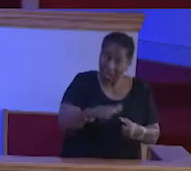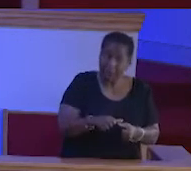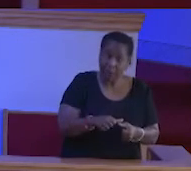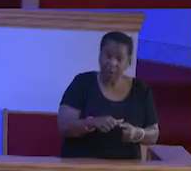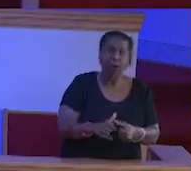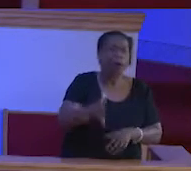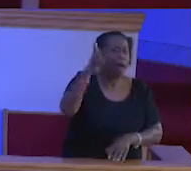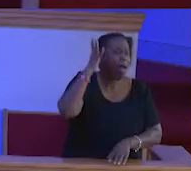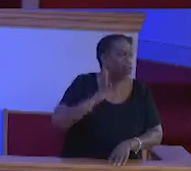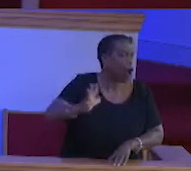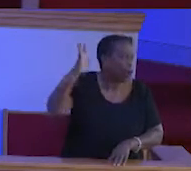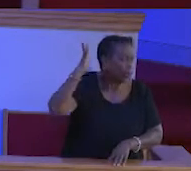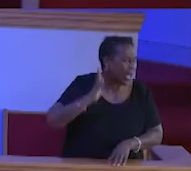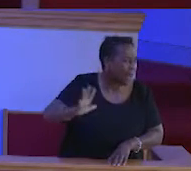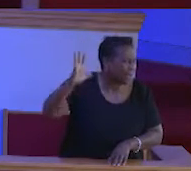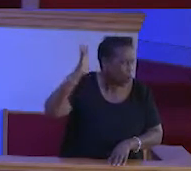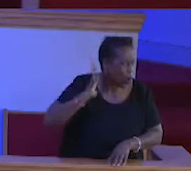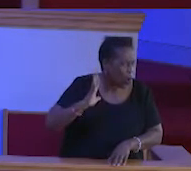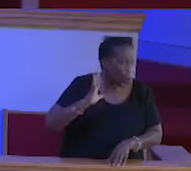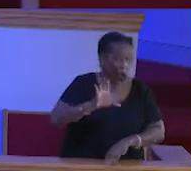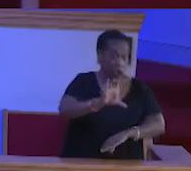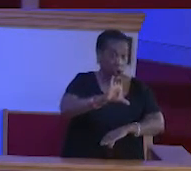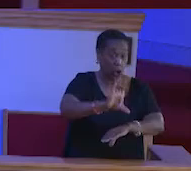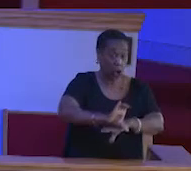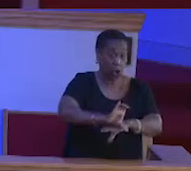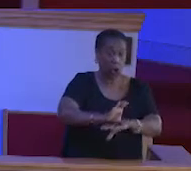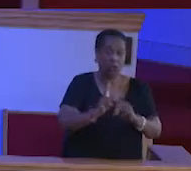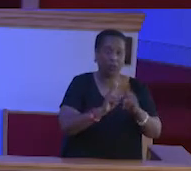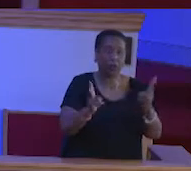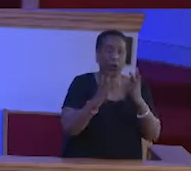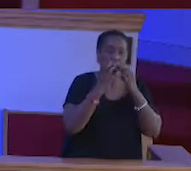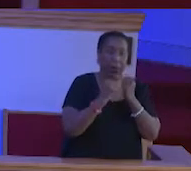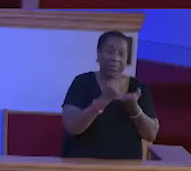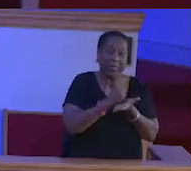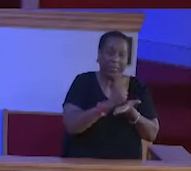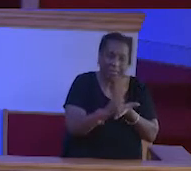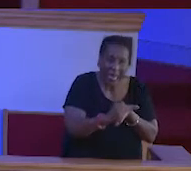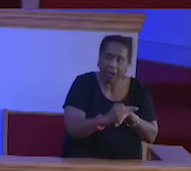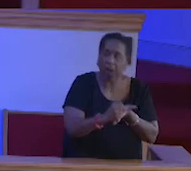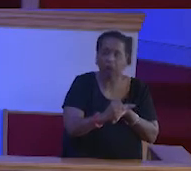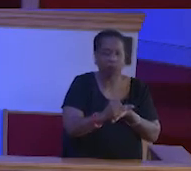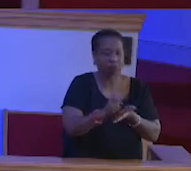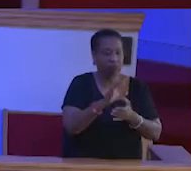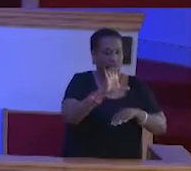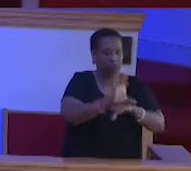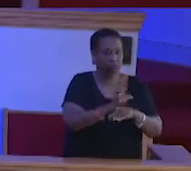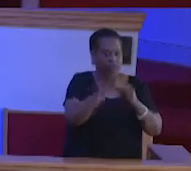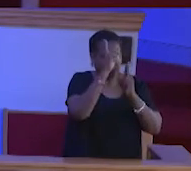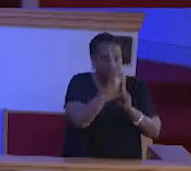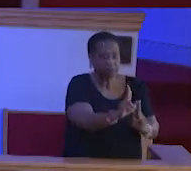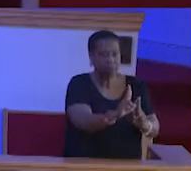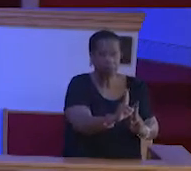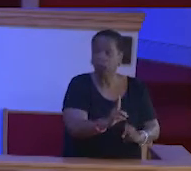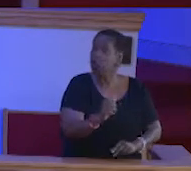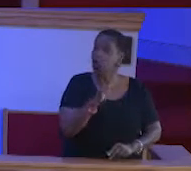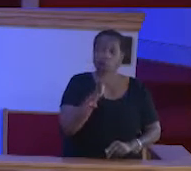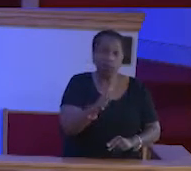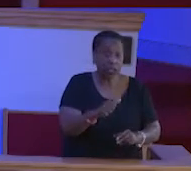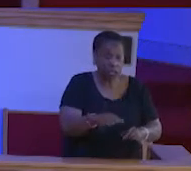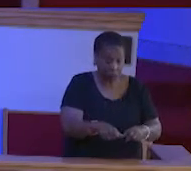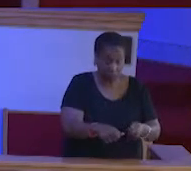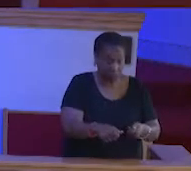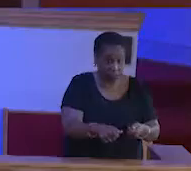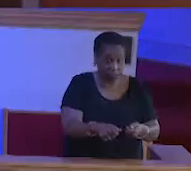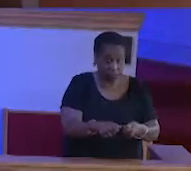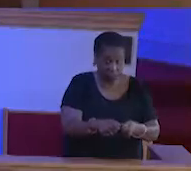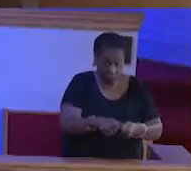in days gone by, church was so sacred and held in such high regard that you didn't shine your shoes